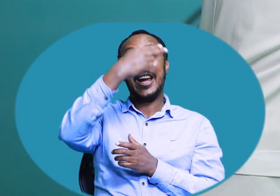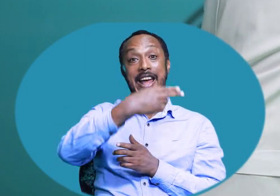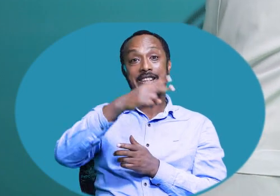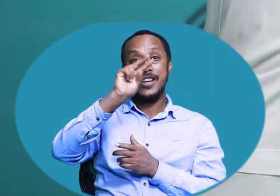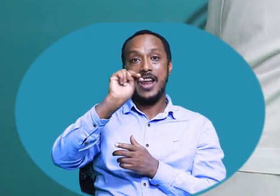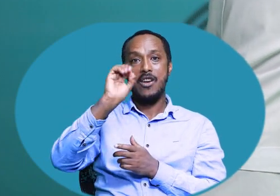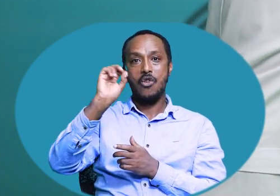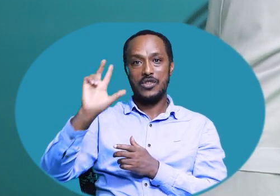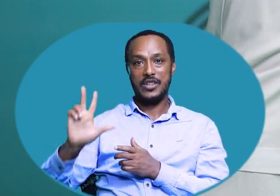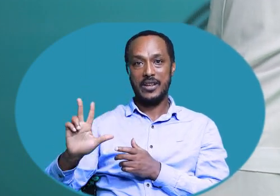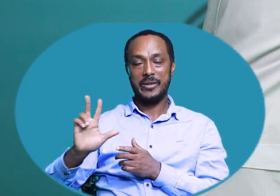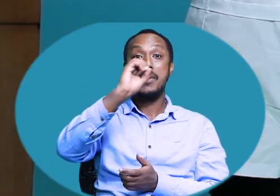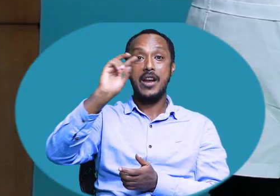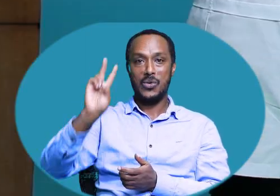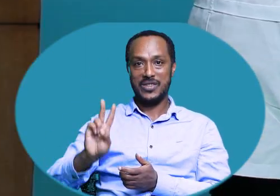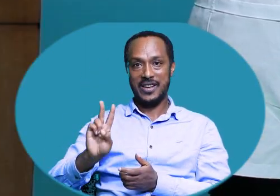NO2,